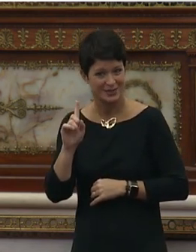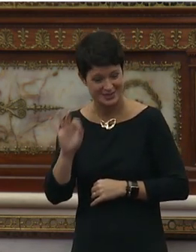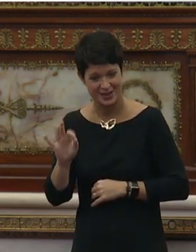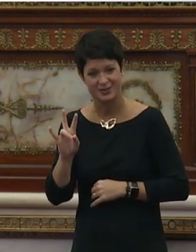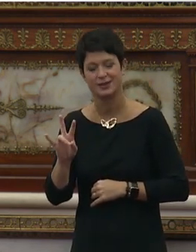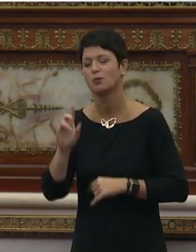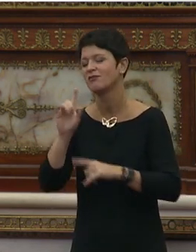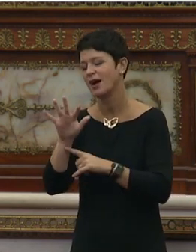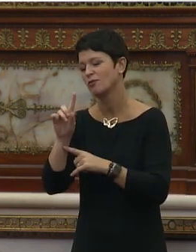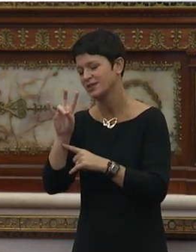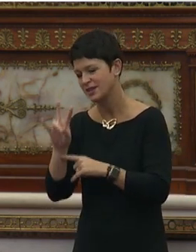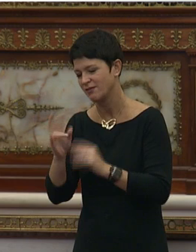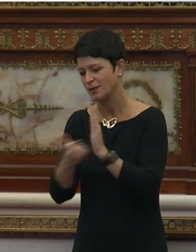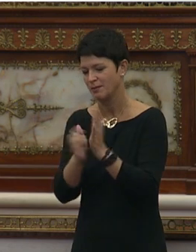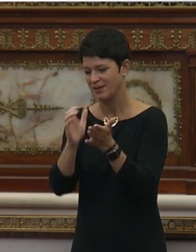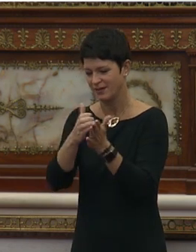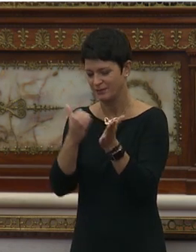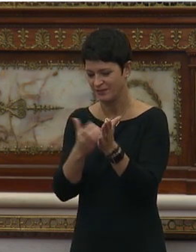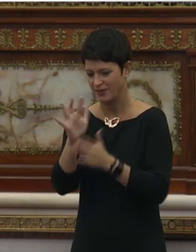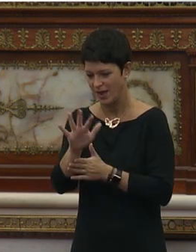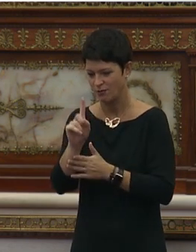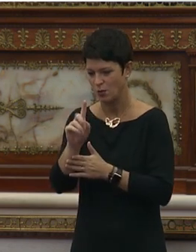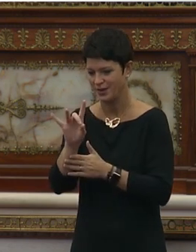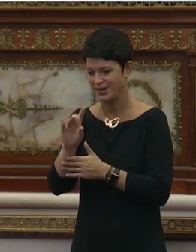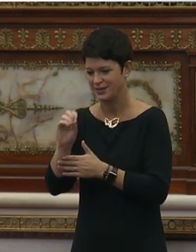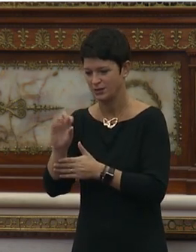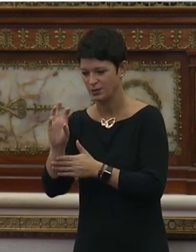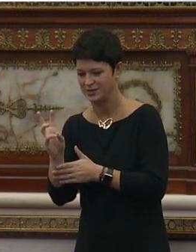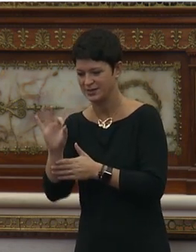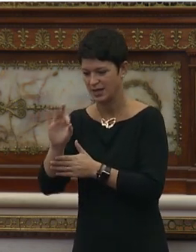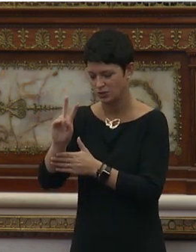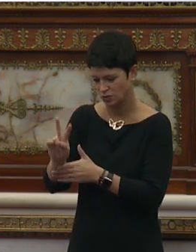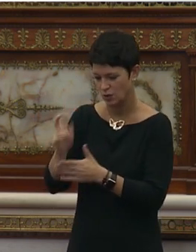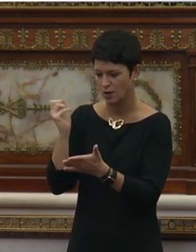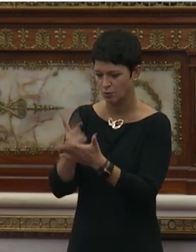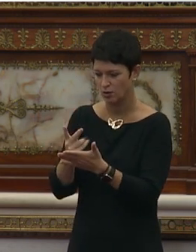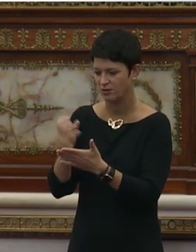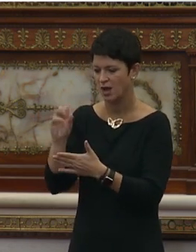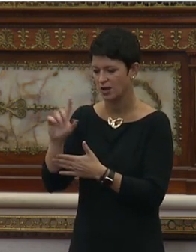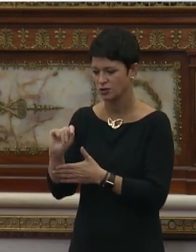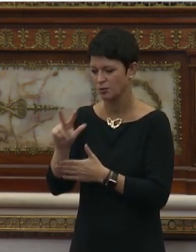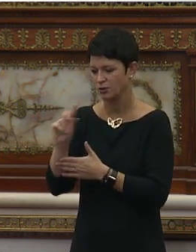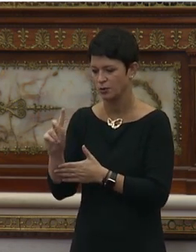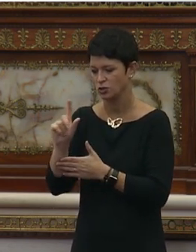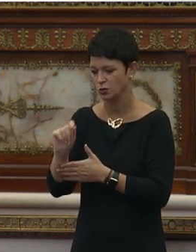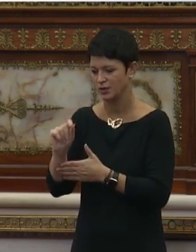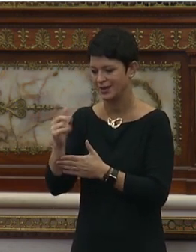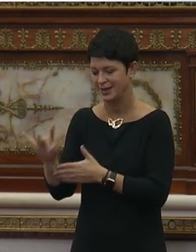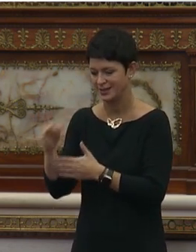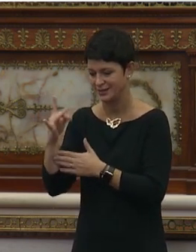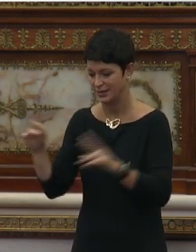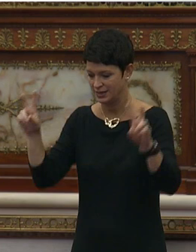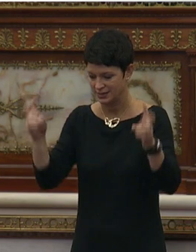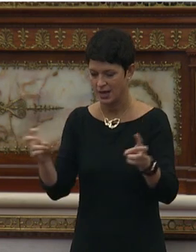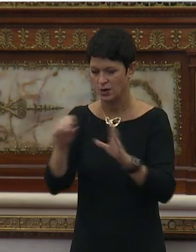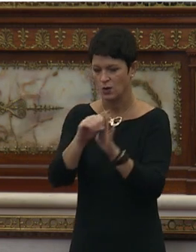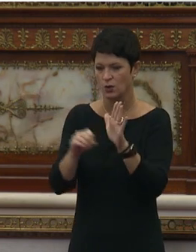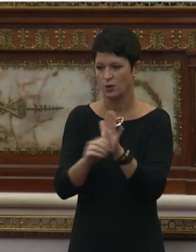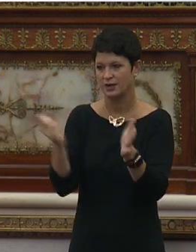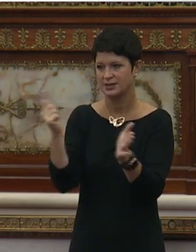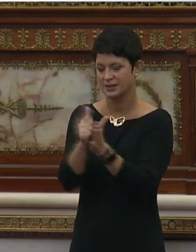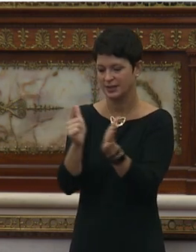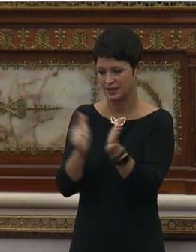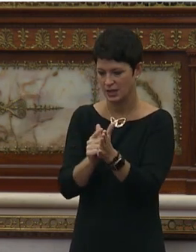200517, entitled An Ordinance Amending Section 5 of an Ordinance, bill number 180692, approved October 31, 2018, entitled An Ordinance